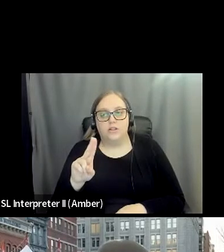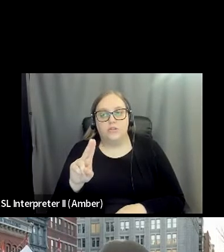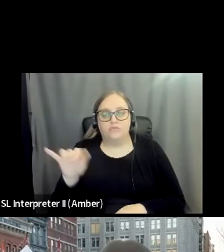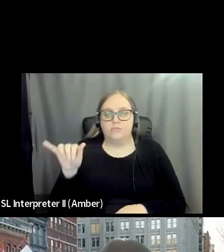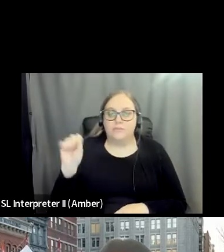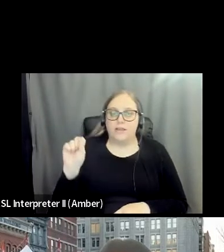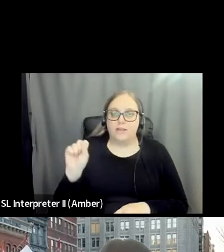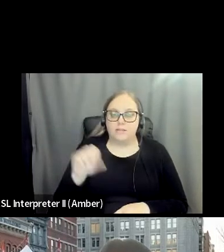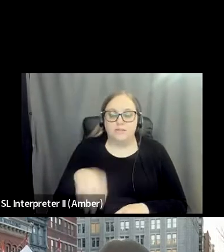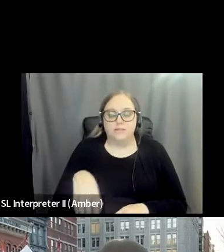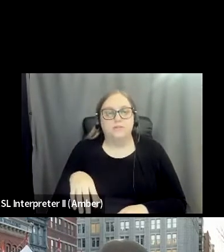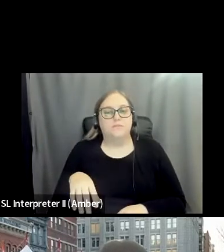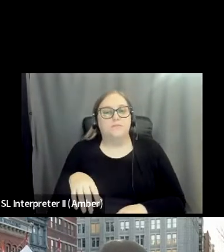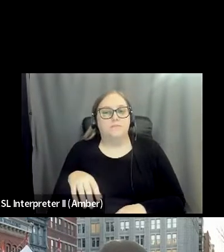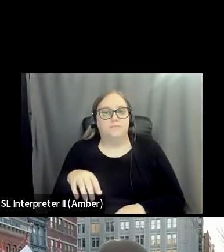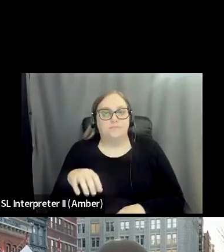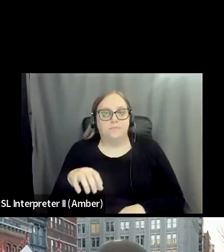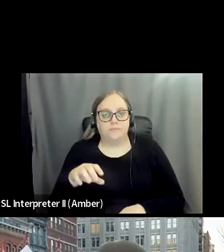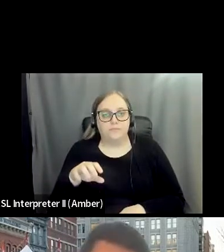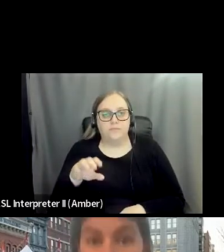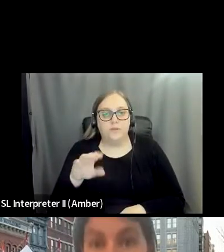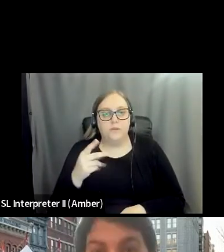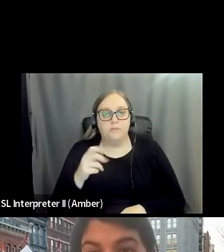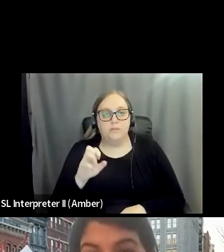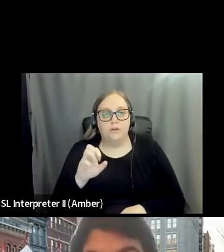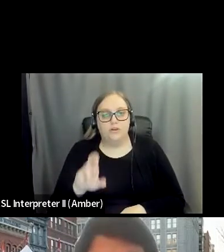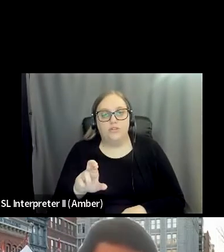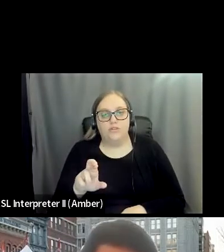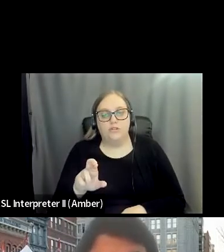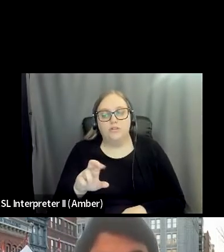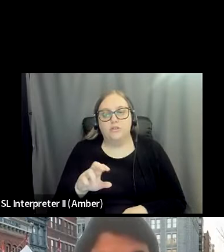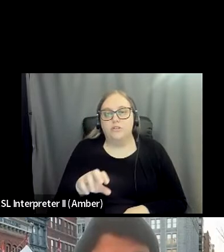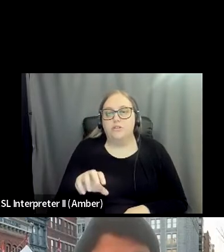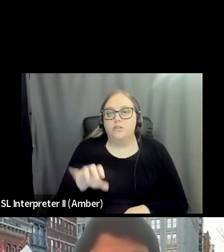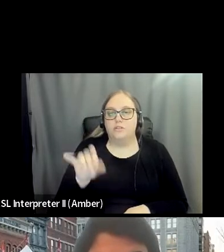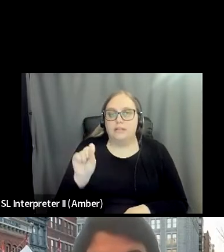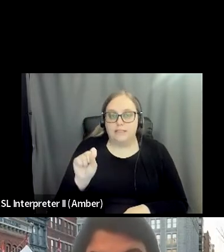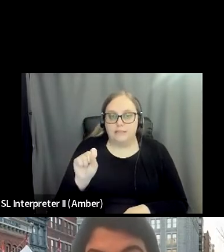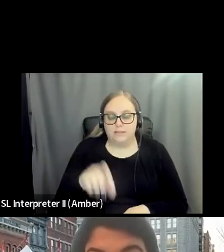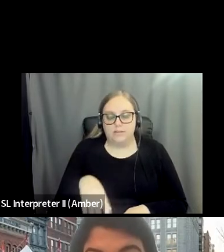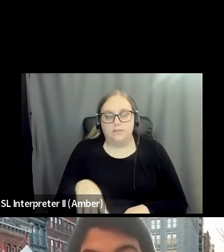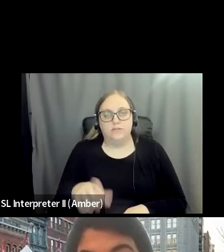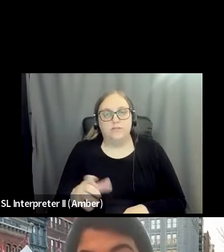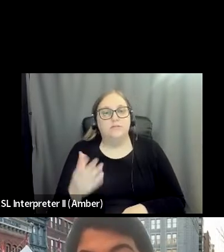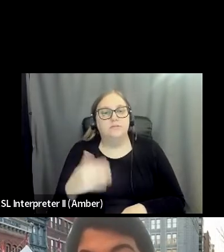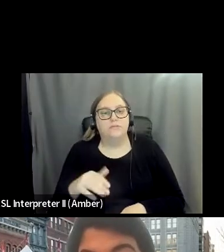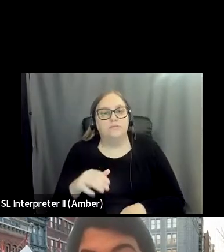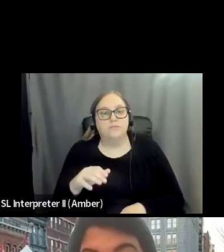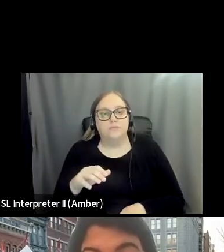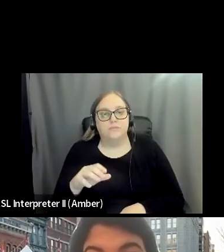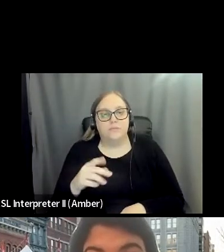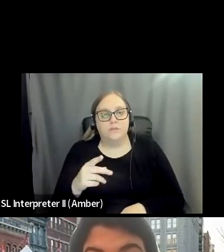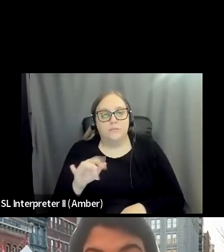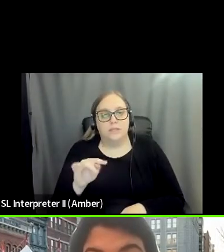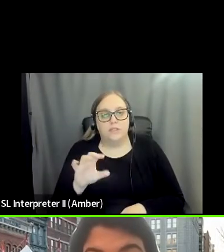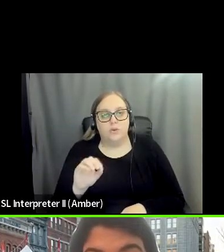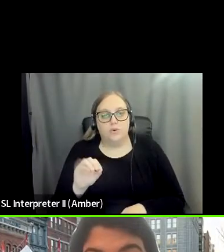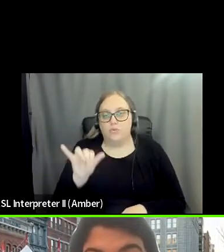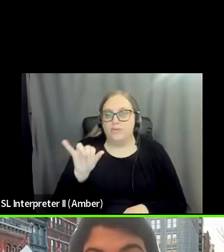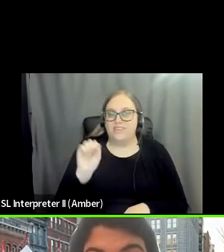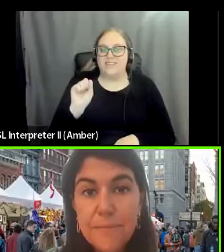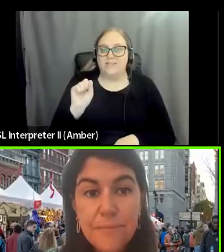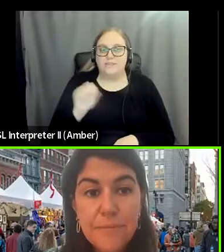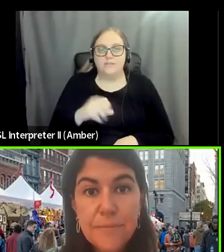Yes. Councilmember Nadeau votes yes. Councilmember Parker. Yes. Councilmember Parker votes yes. Councilmember Pinto.